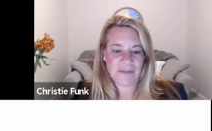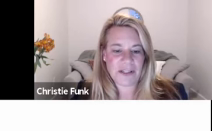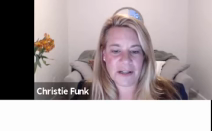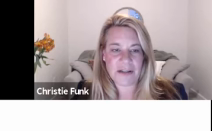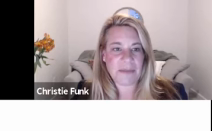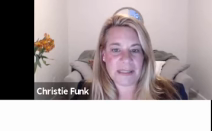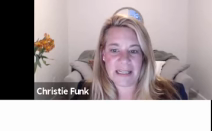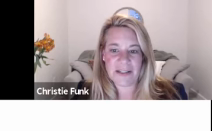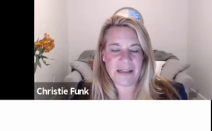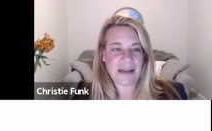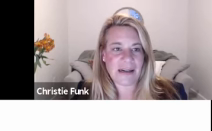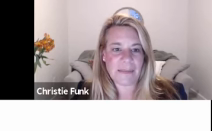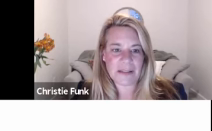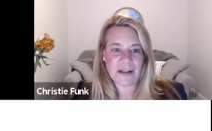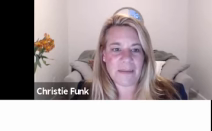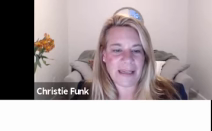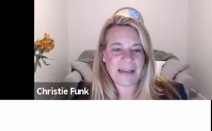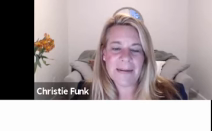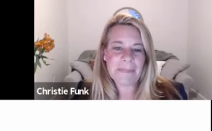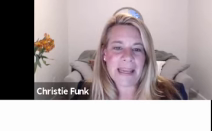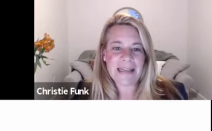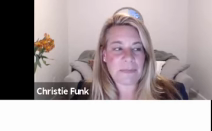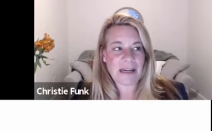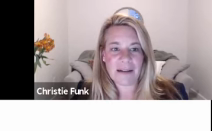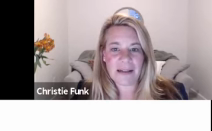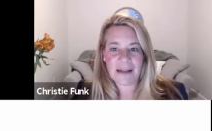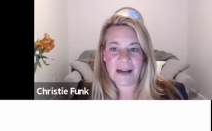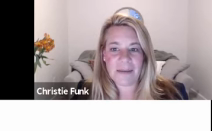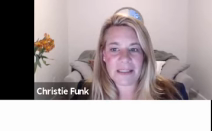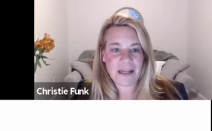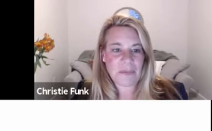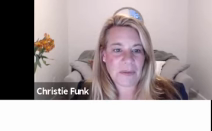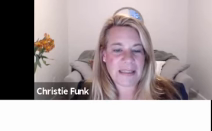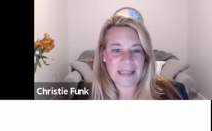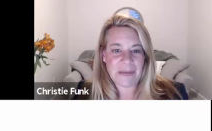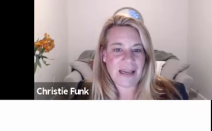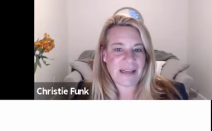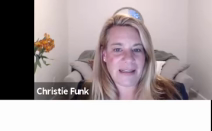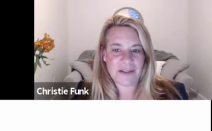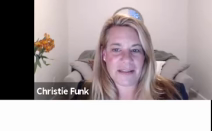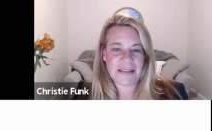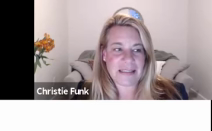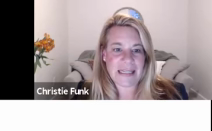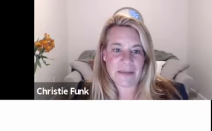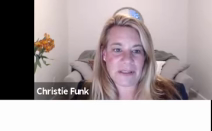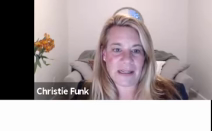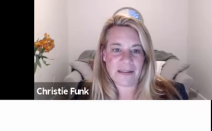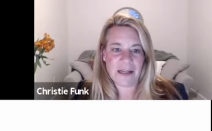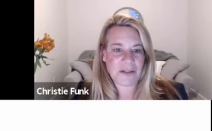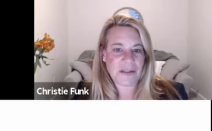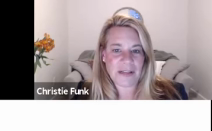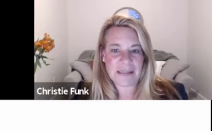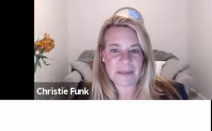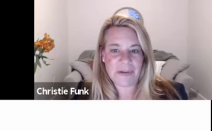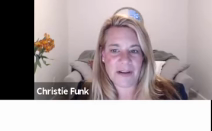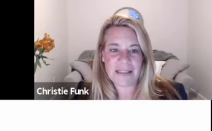strategic infrastructure implementation and economic development. His background in economics, coupled with his MBA and interest in sustainable